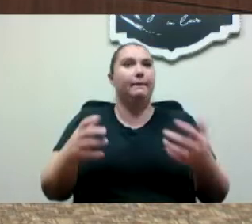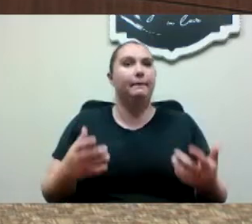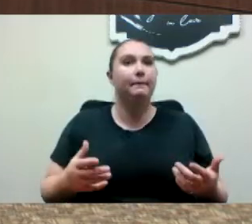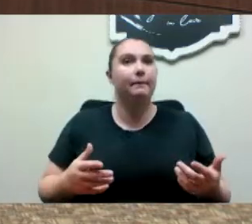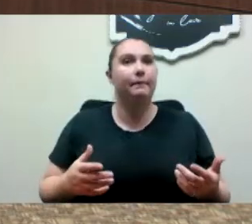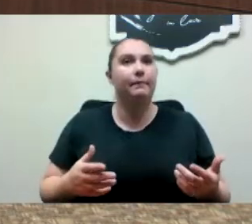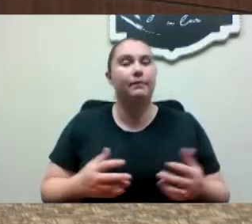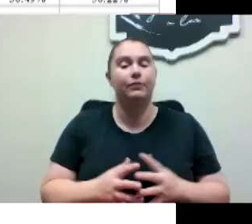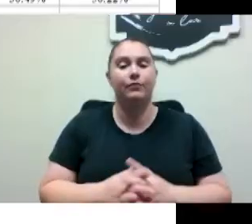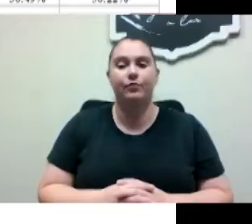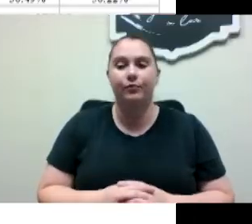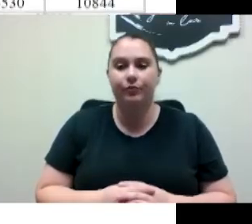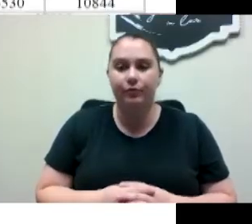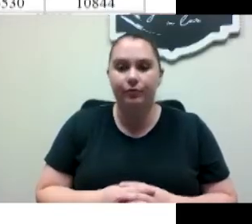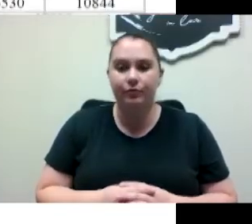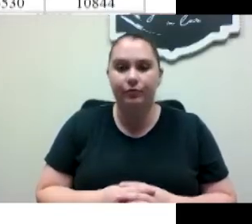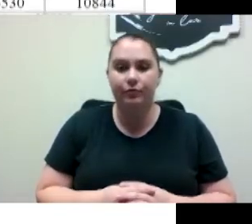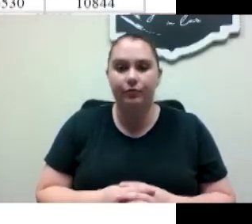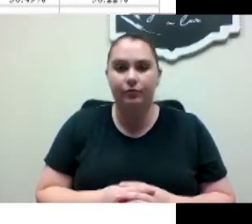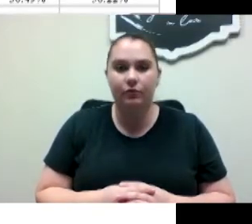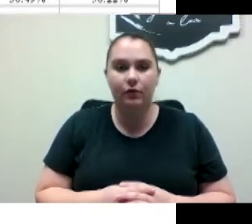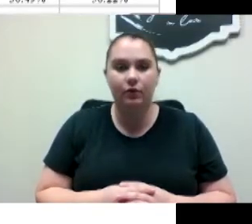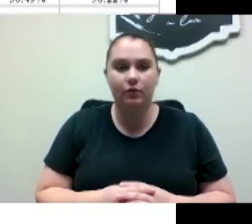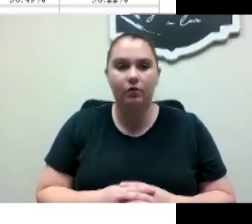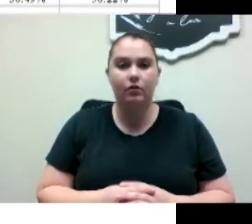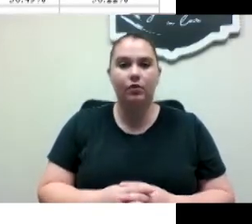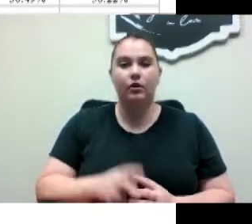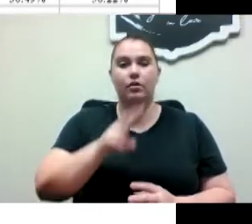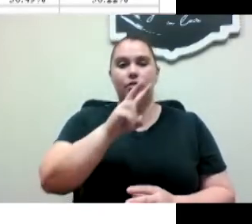for 1 and 3. 21906.